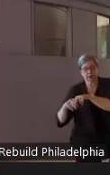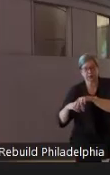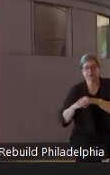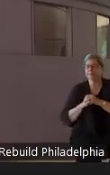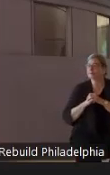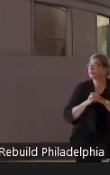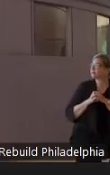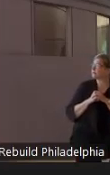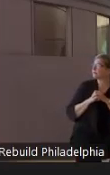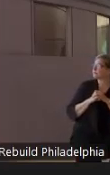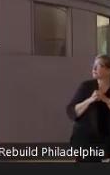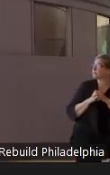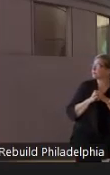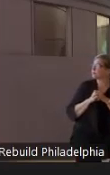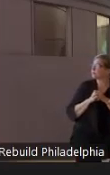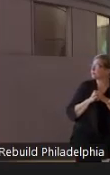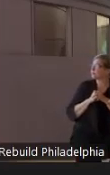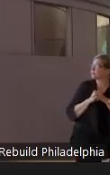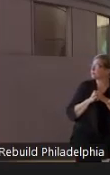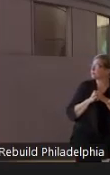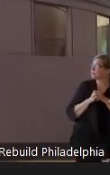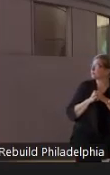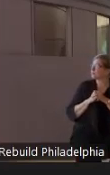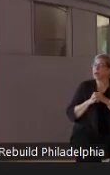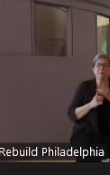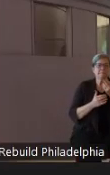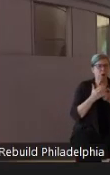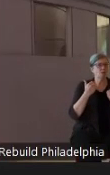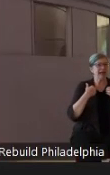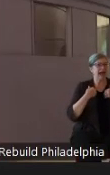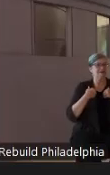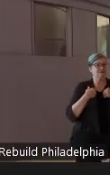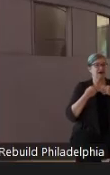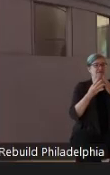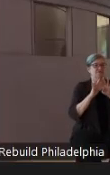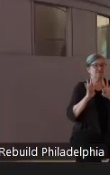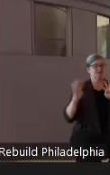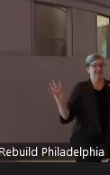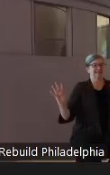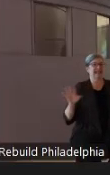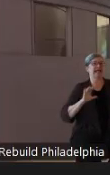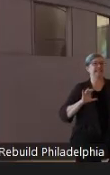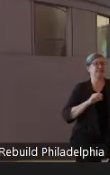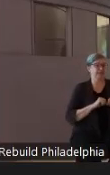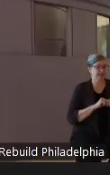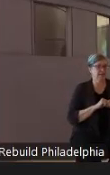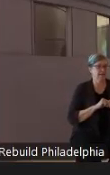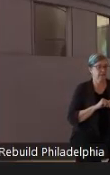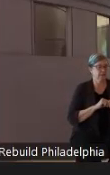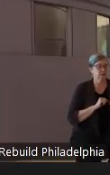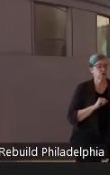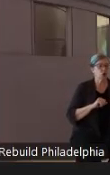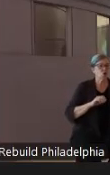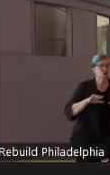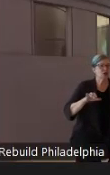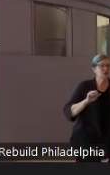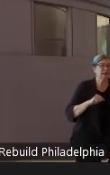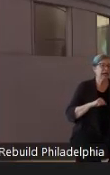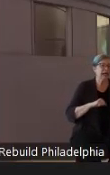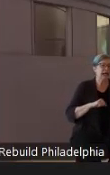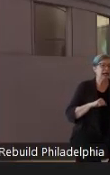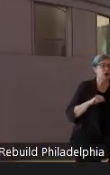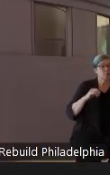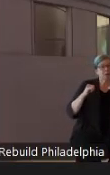swings. Both options have this fence activity. So again, it allows children